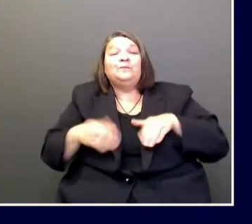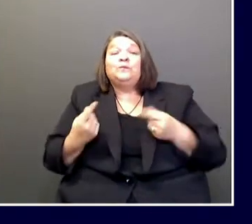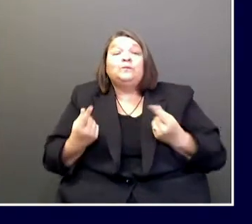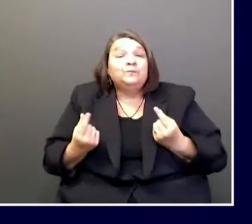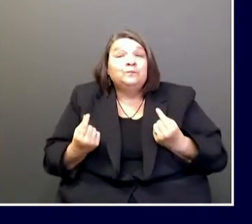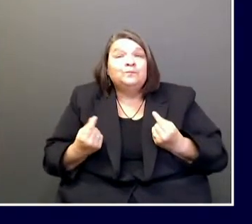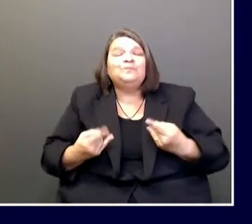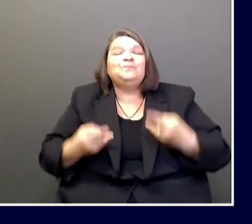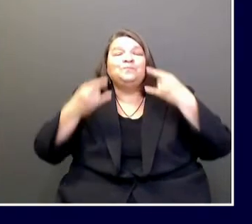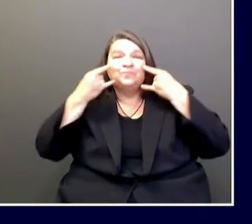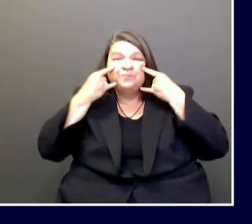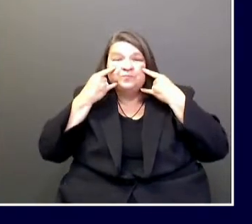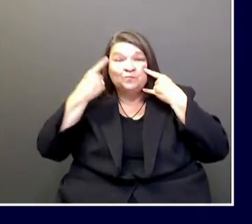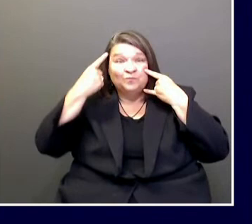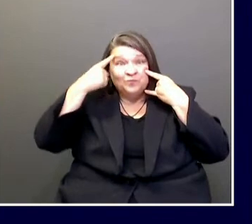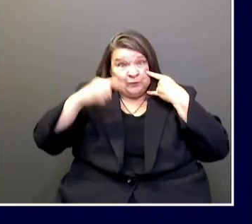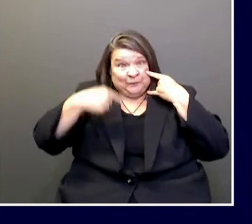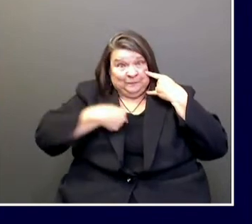safe.